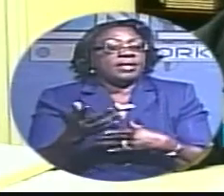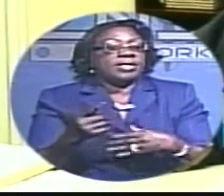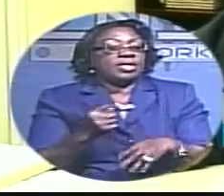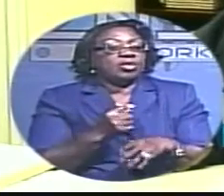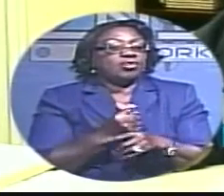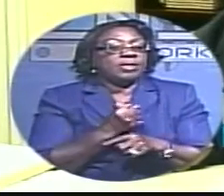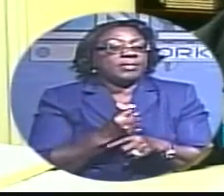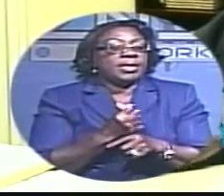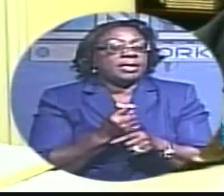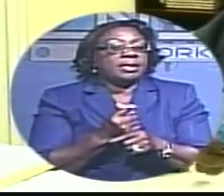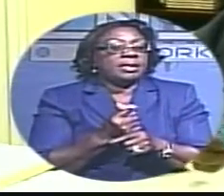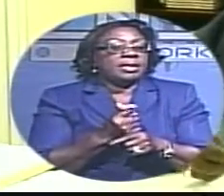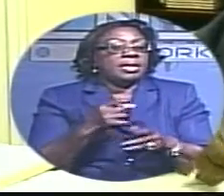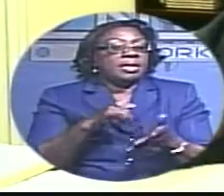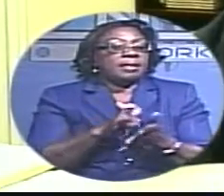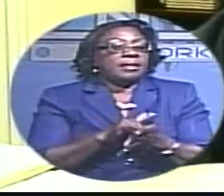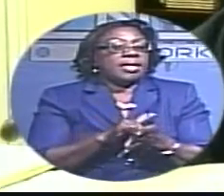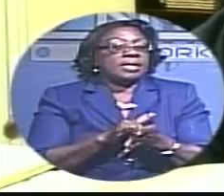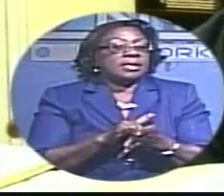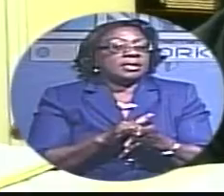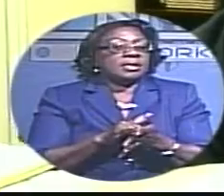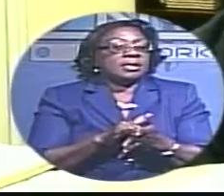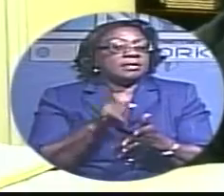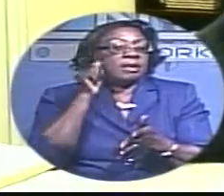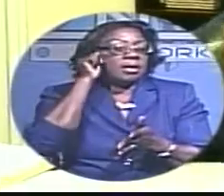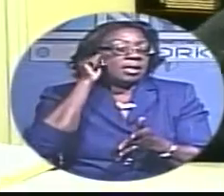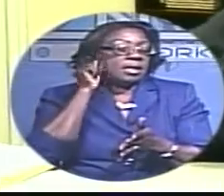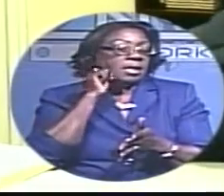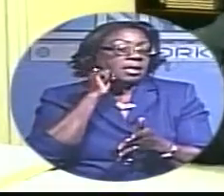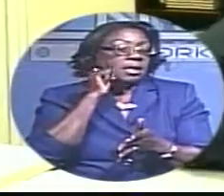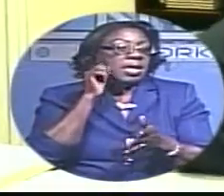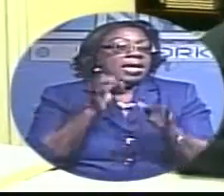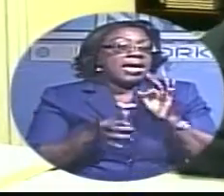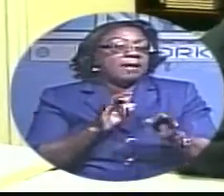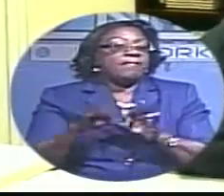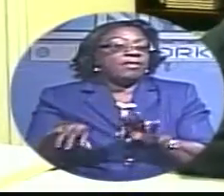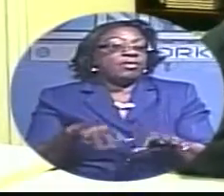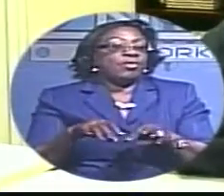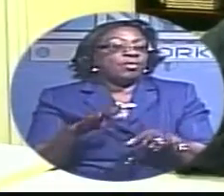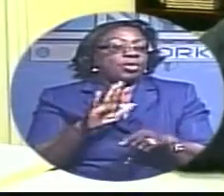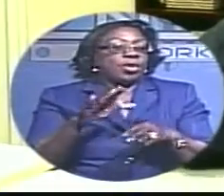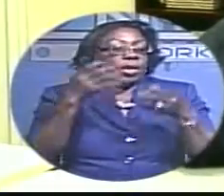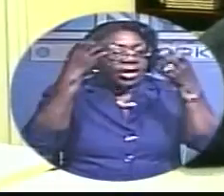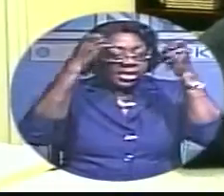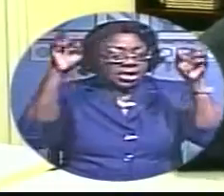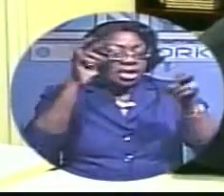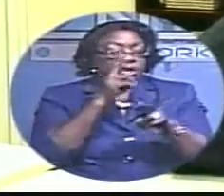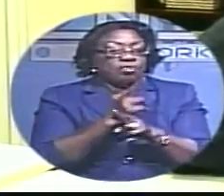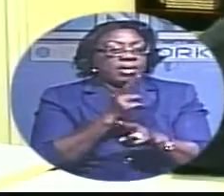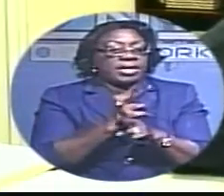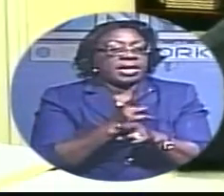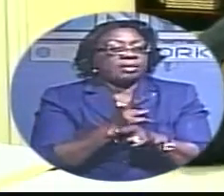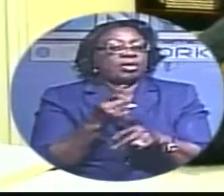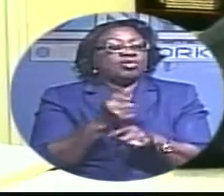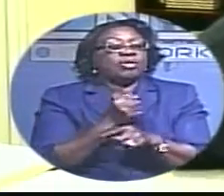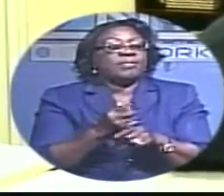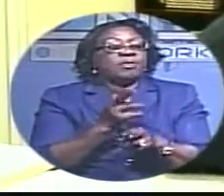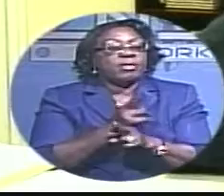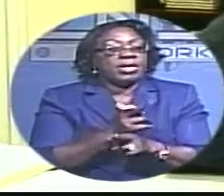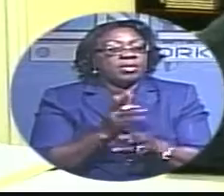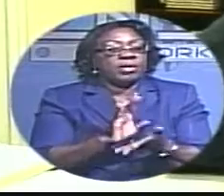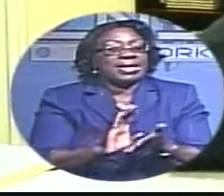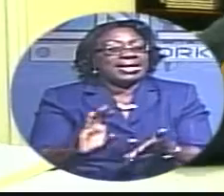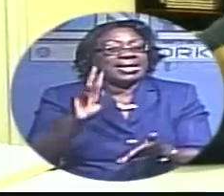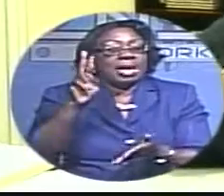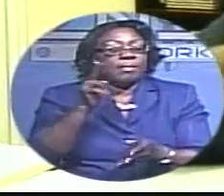treatment, the larvaciding, and the adulticiding. If you do your education right, and you do your treatment right, and you do the cleanup